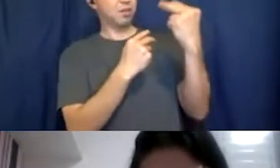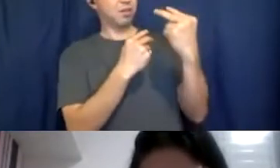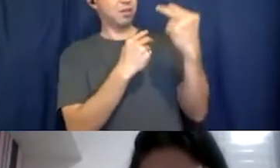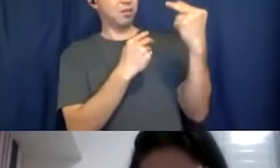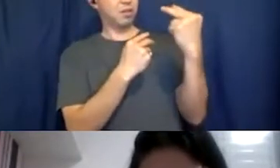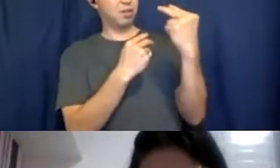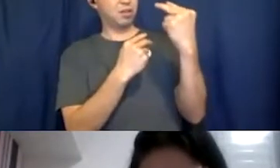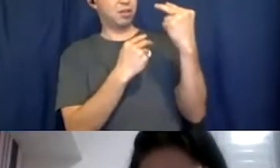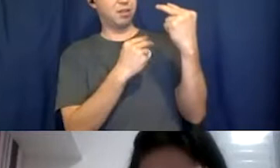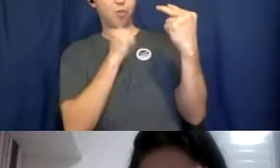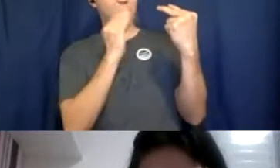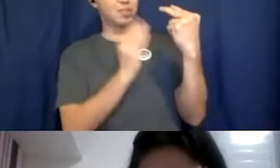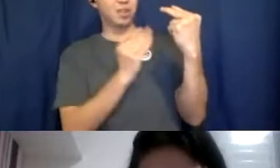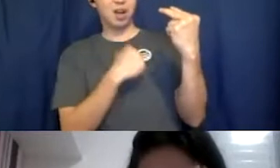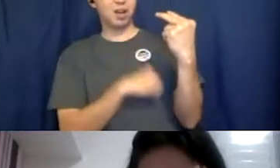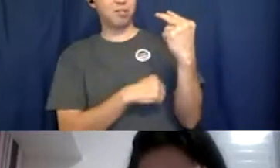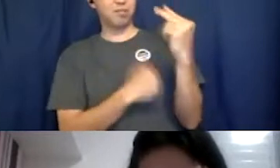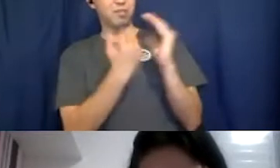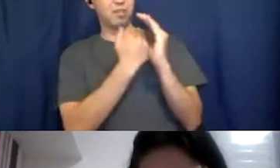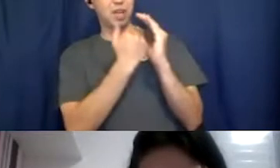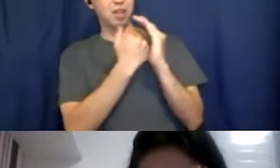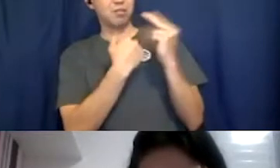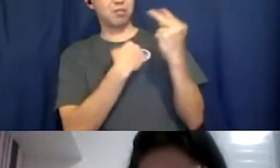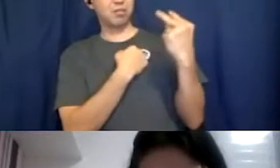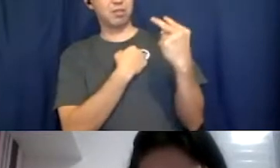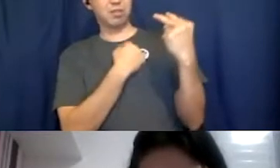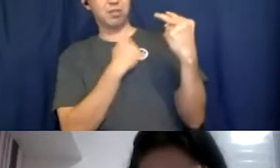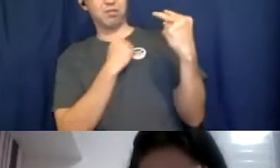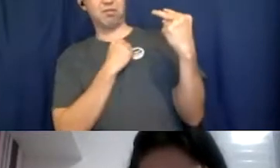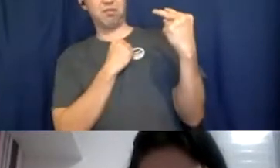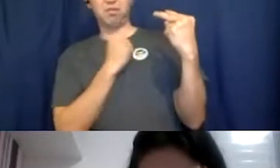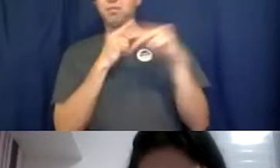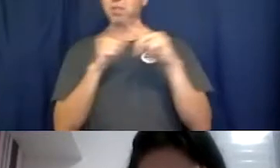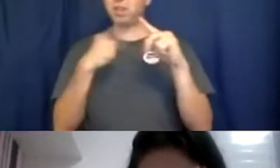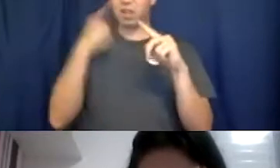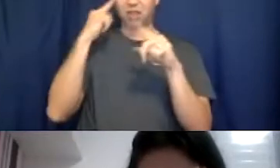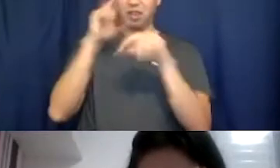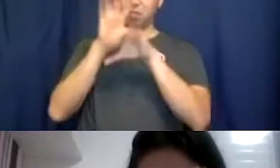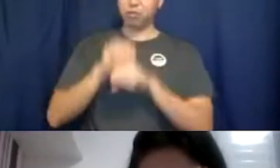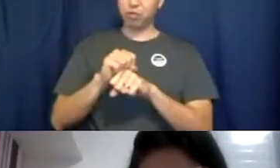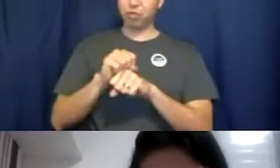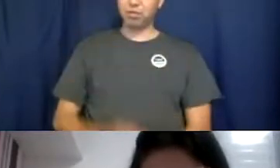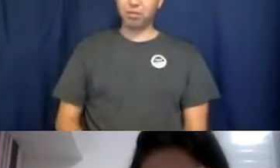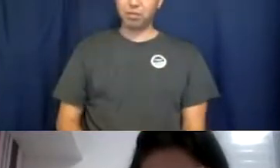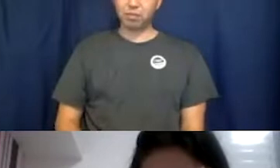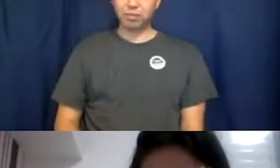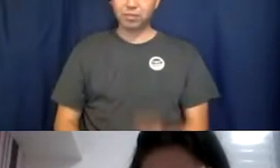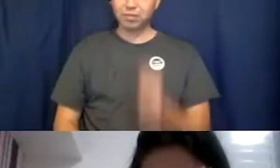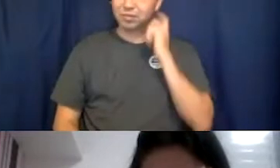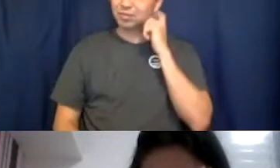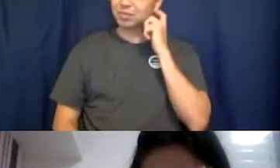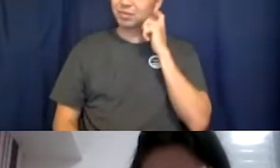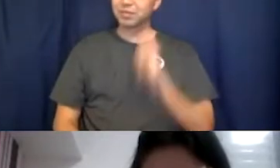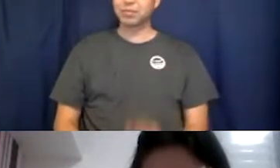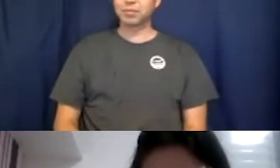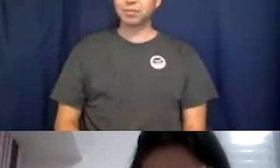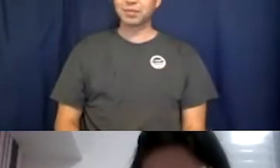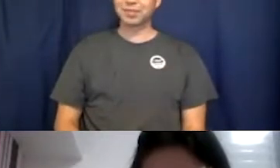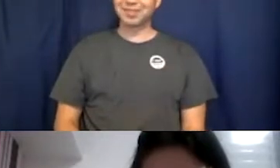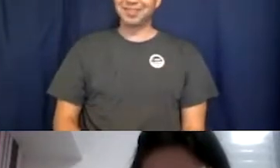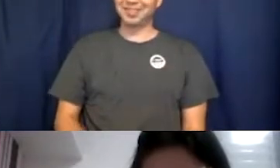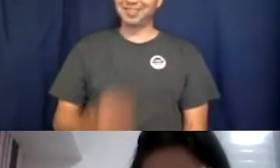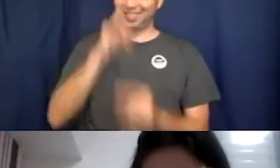warning symbols on there, the house for you. Yeah, I see that. I see these details. What is the walkway leading up to the front door made of? That